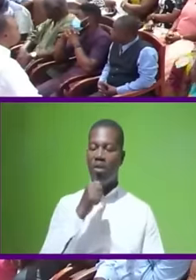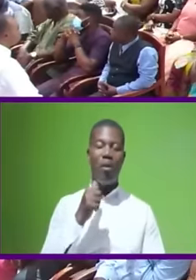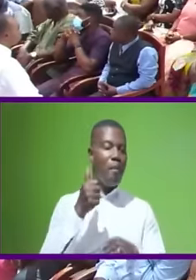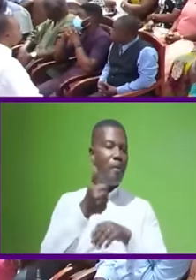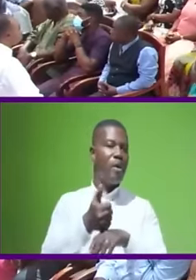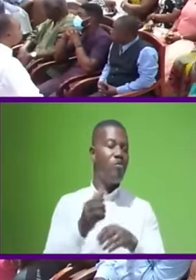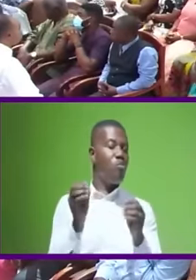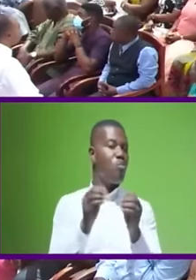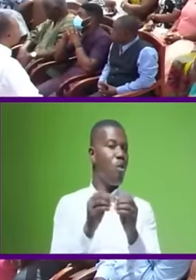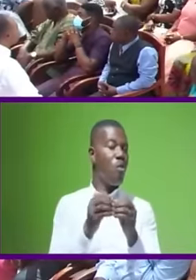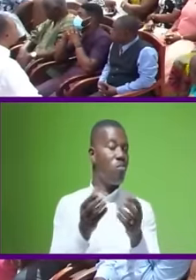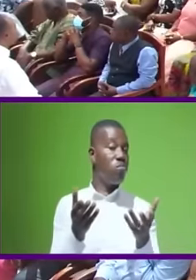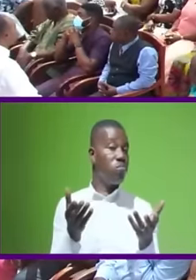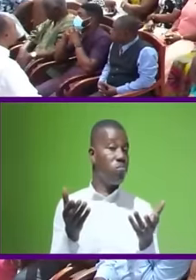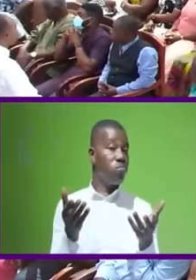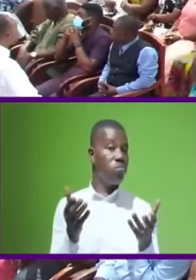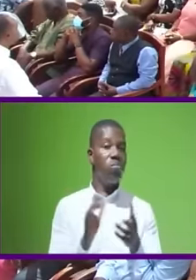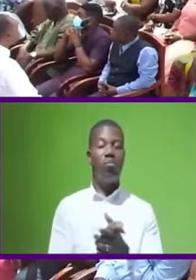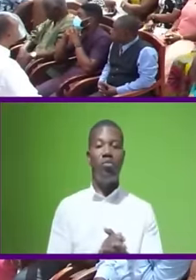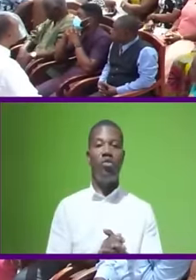I do not blame most of